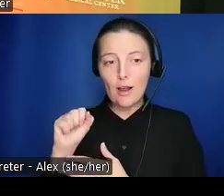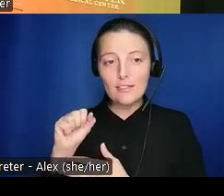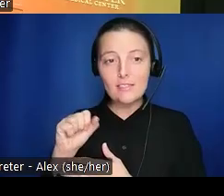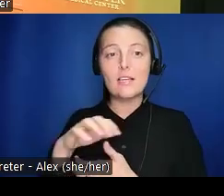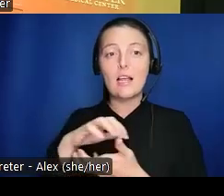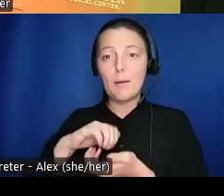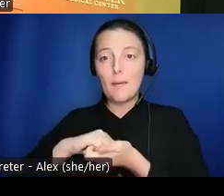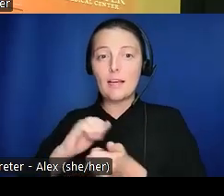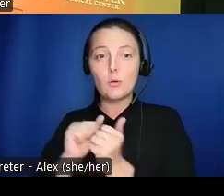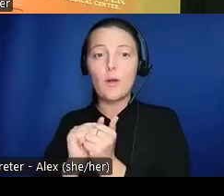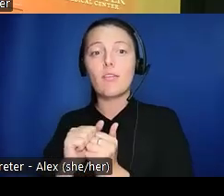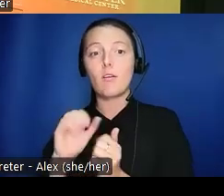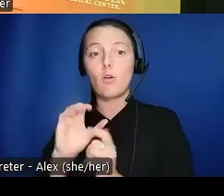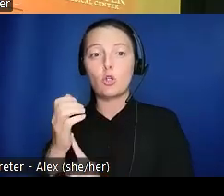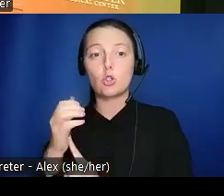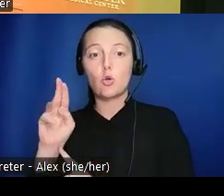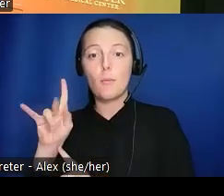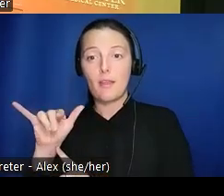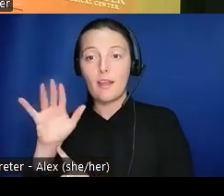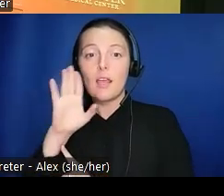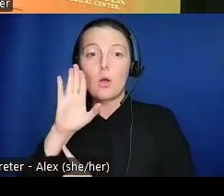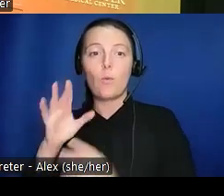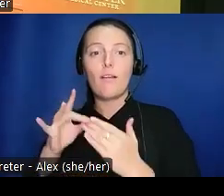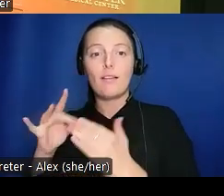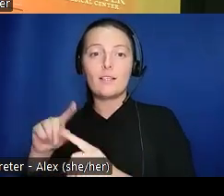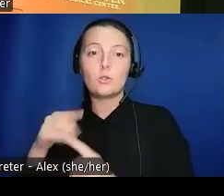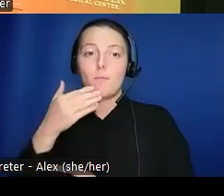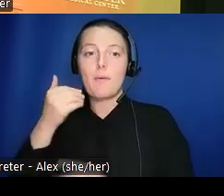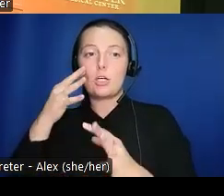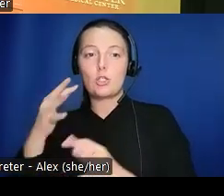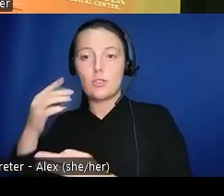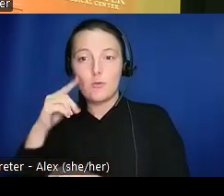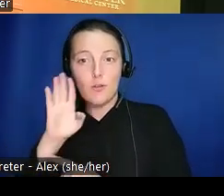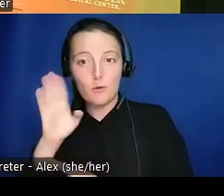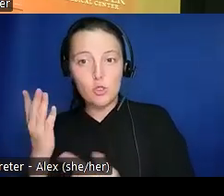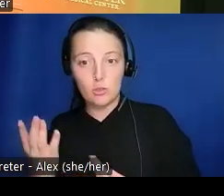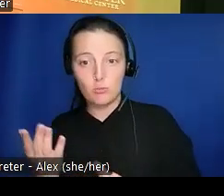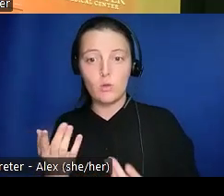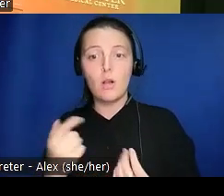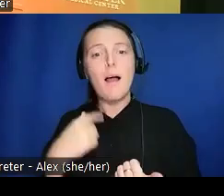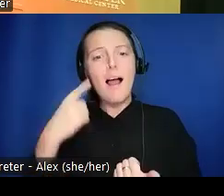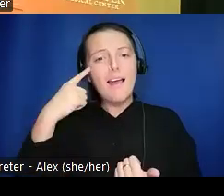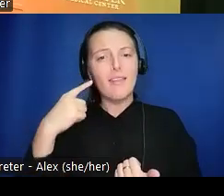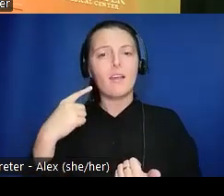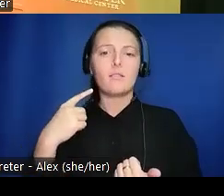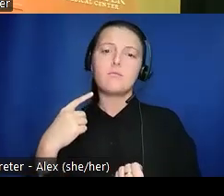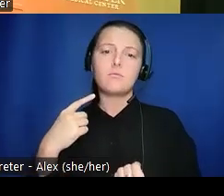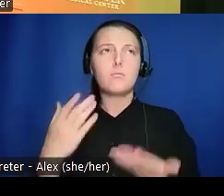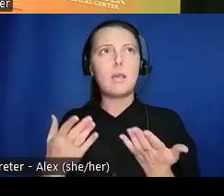immediately, perhaps a year or more from now, when we are faced with more